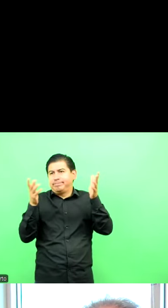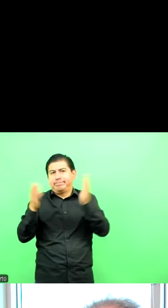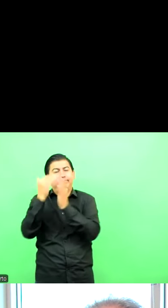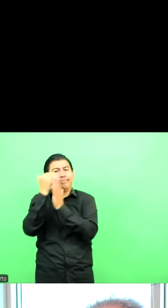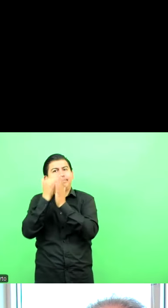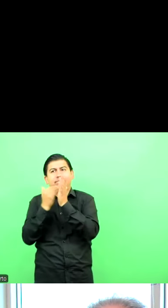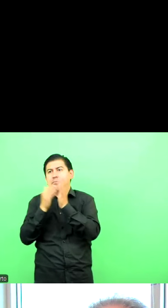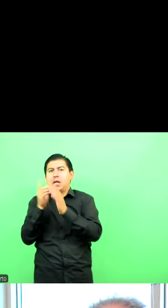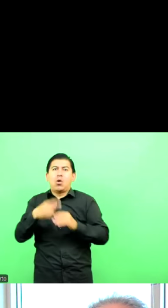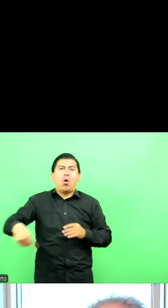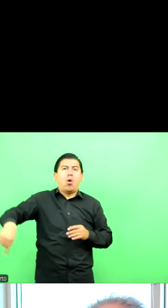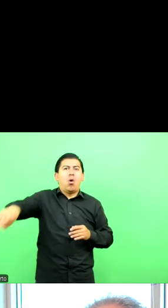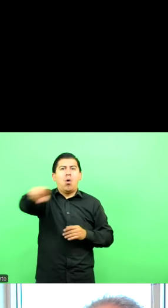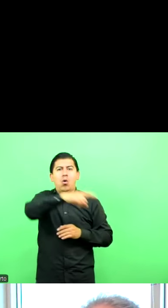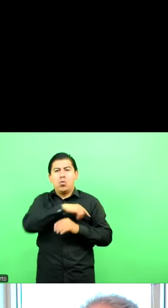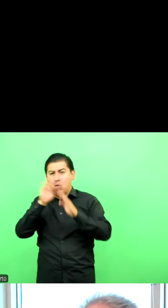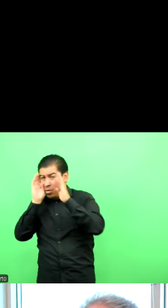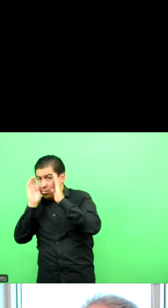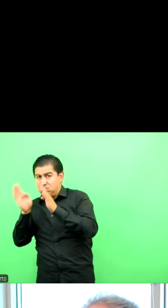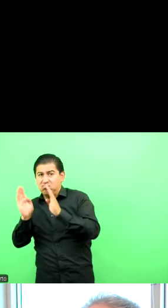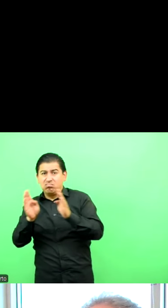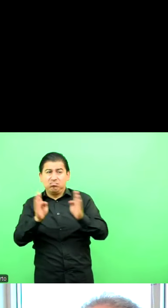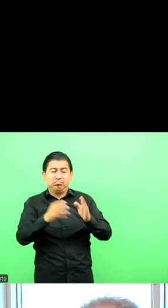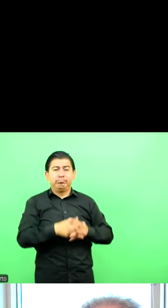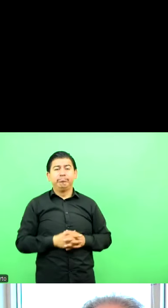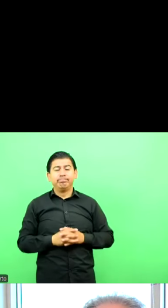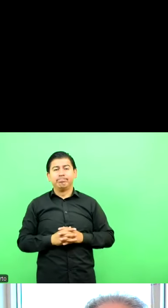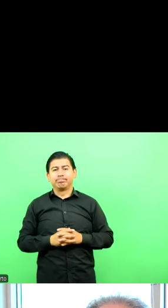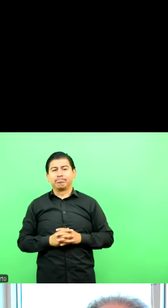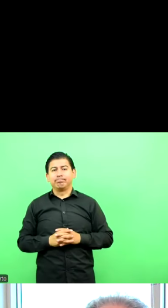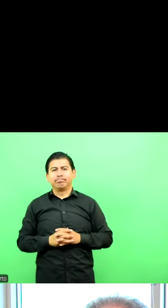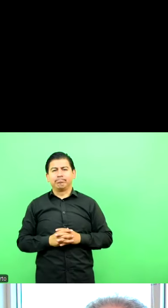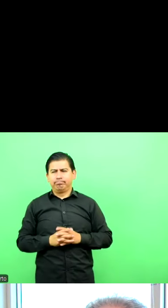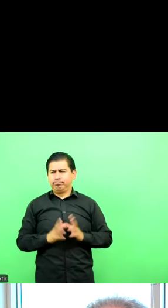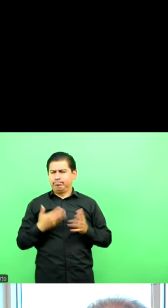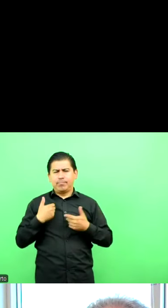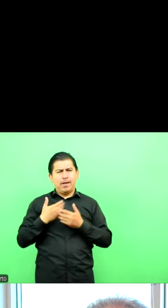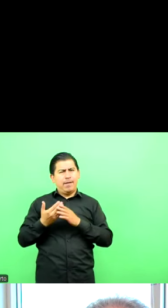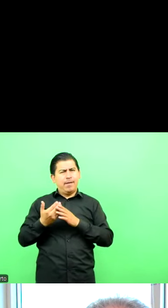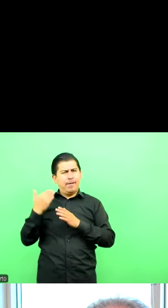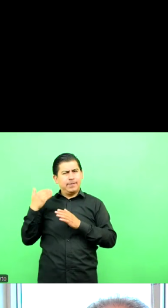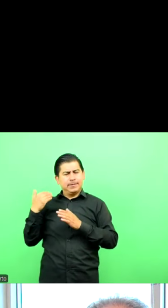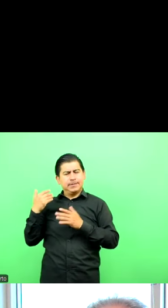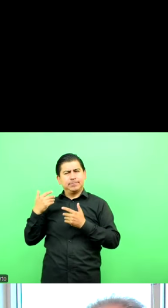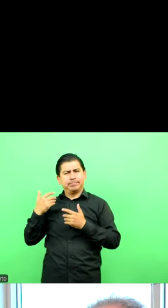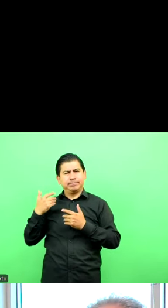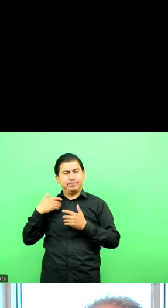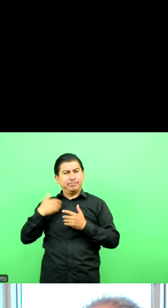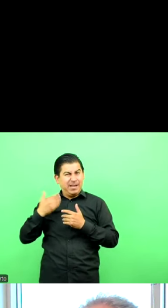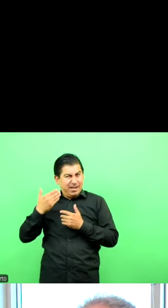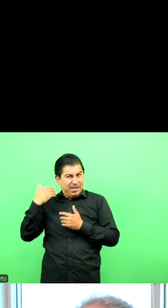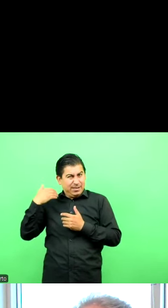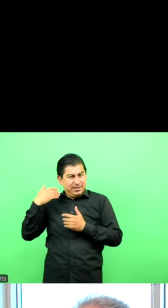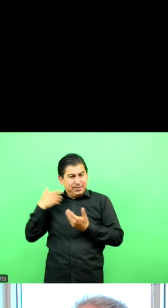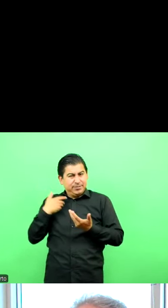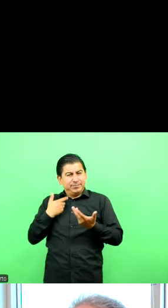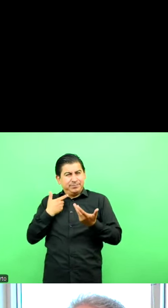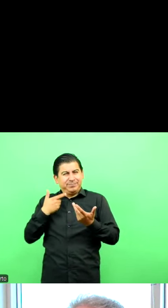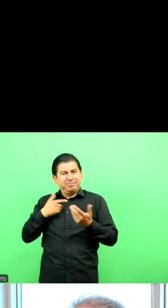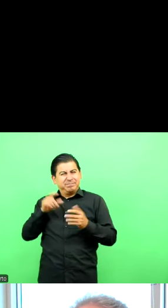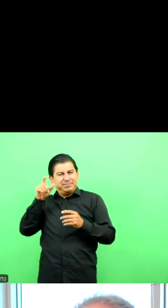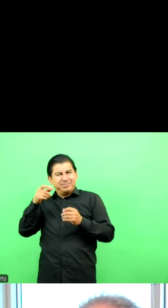mentioned leaving no one behind might be a slogan, or, it's in the reality is not easy. Are we talking about